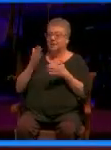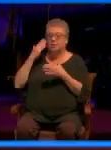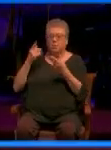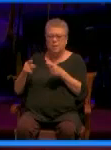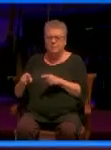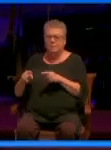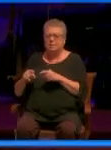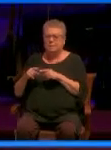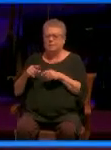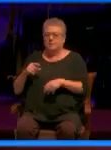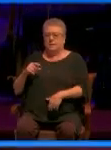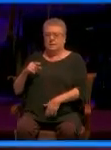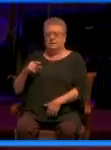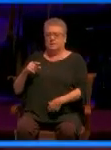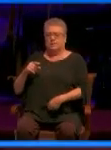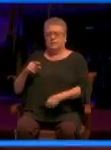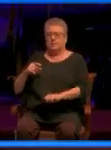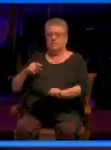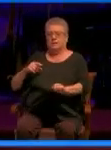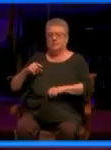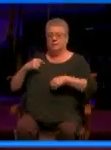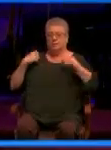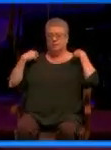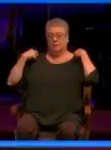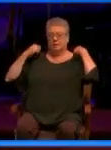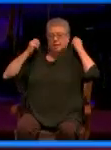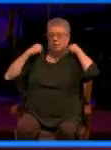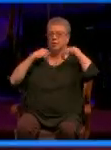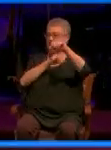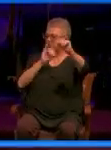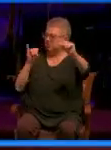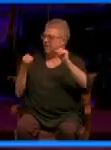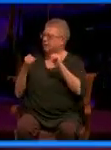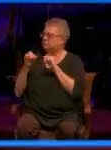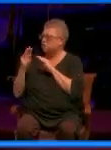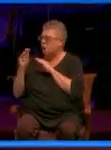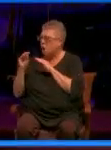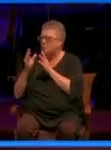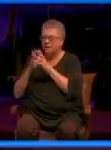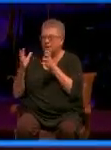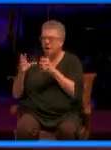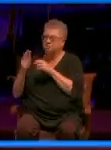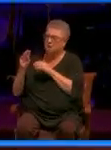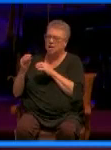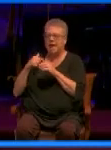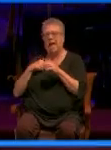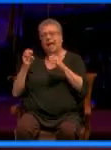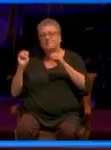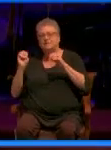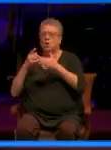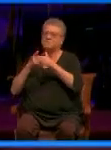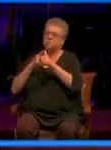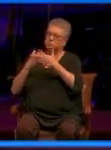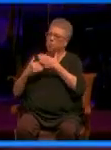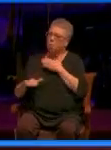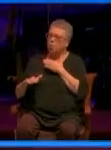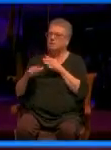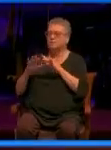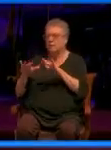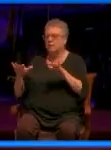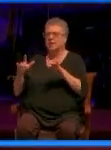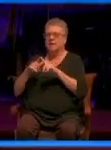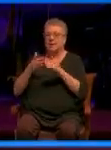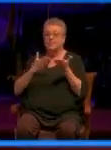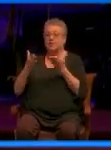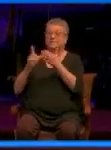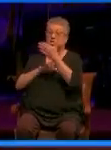does. Look at how slick he is. Up until this point, he's talking a lot. I'm Esau, your firstborn. He even brings the